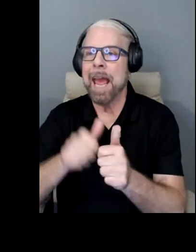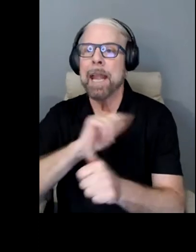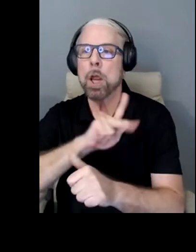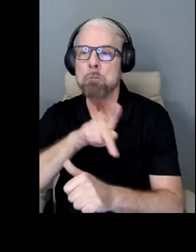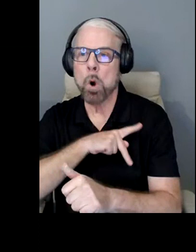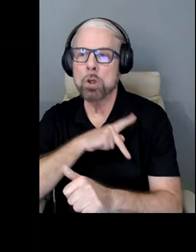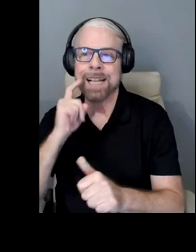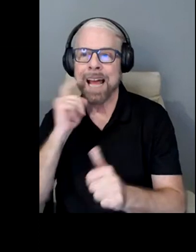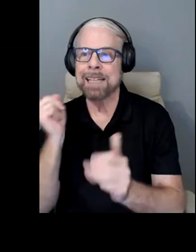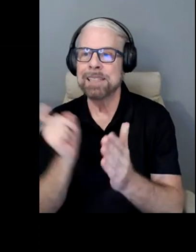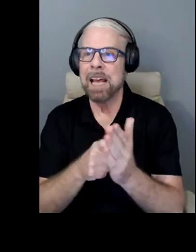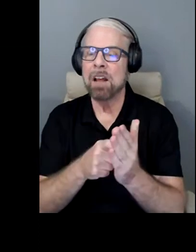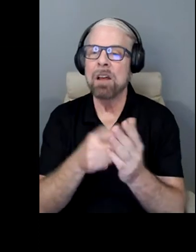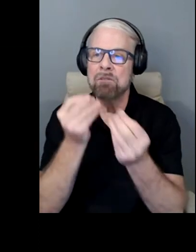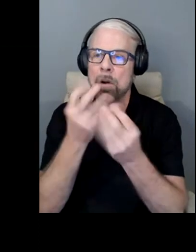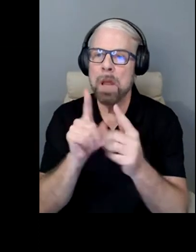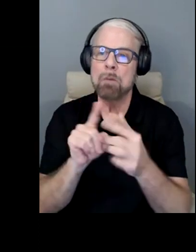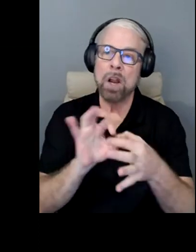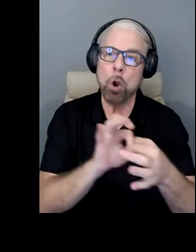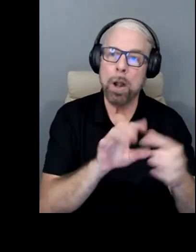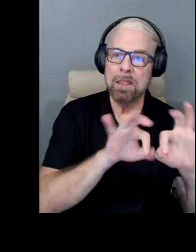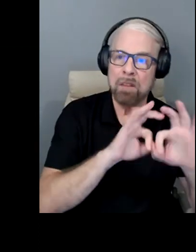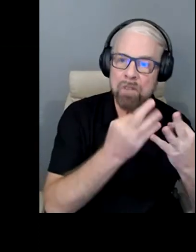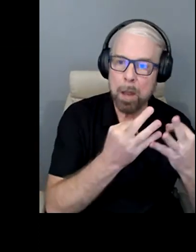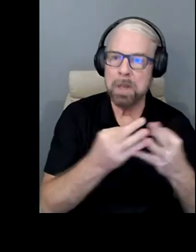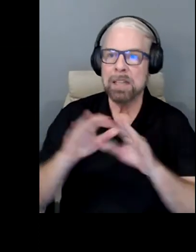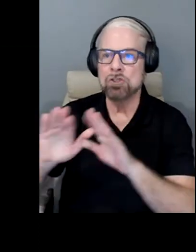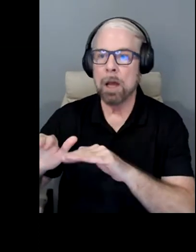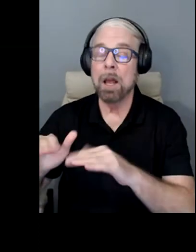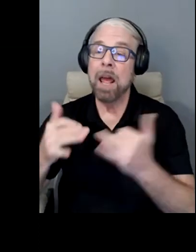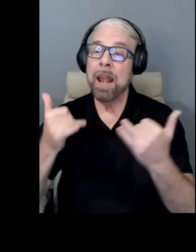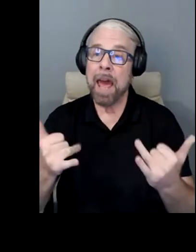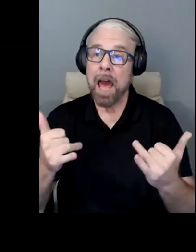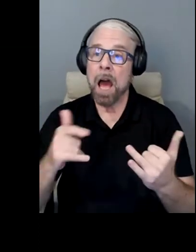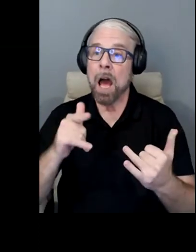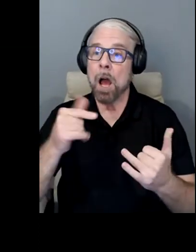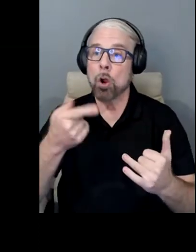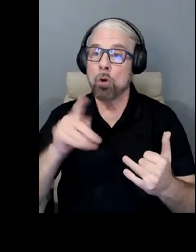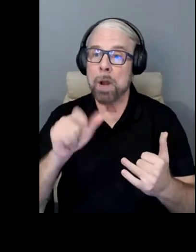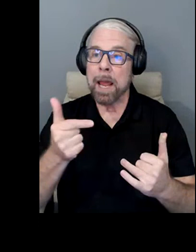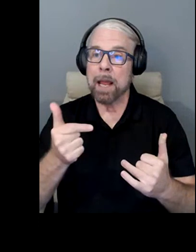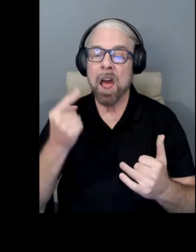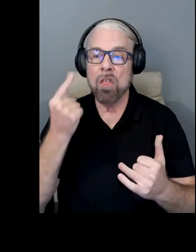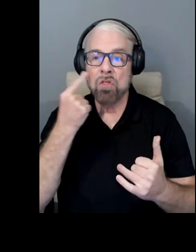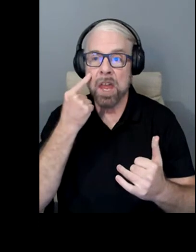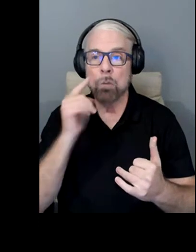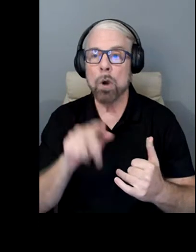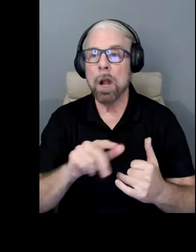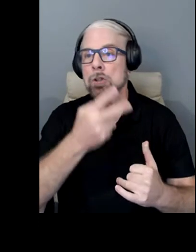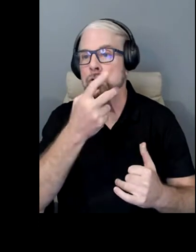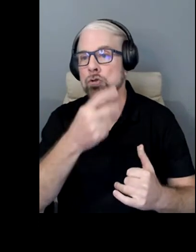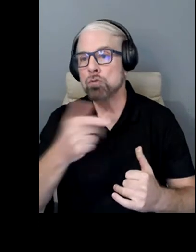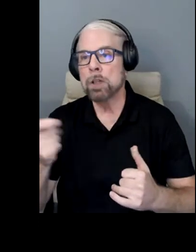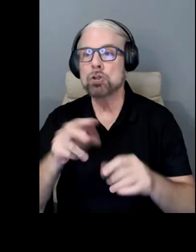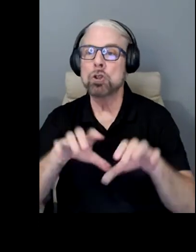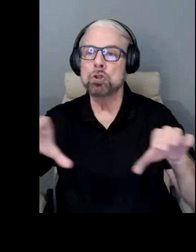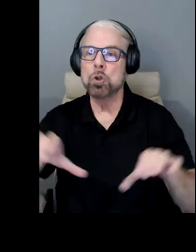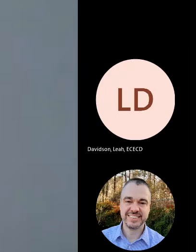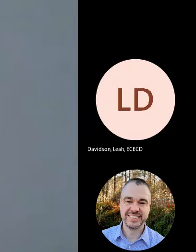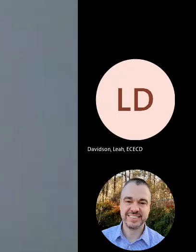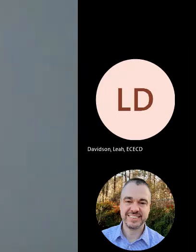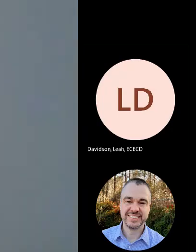about the child or the family. So with that, Greg, I think we're going to switch to do a quick demo of the Excel. So if you